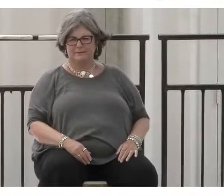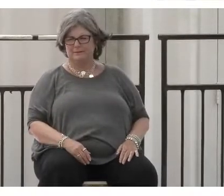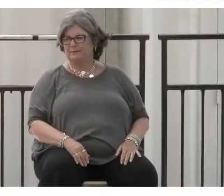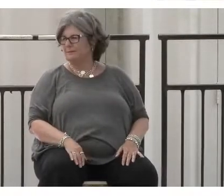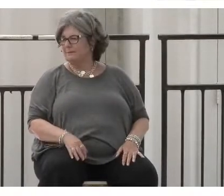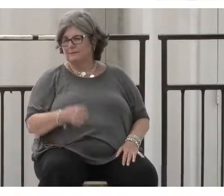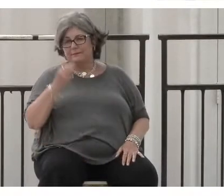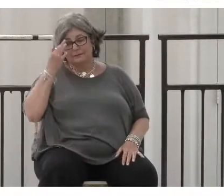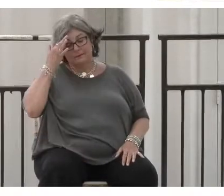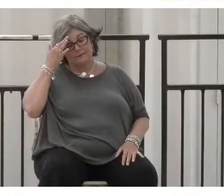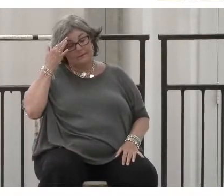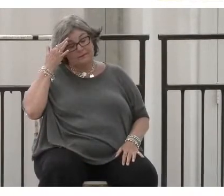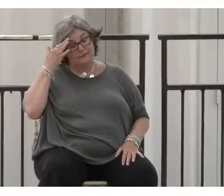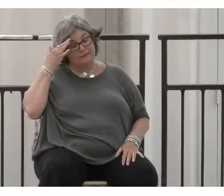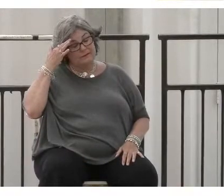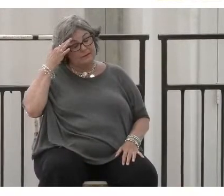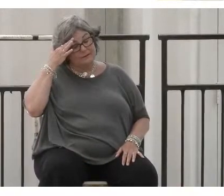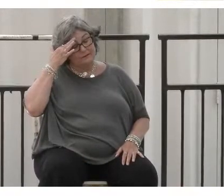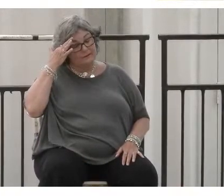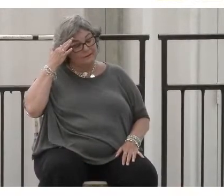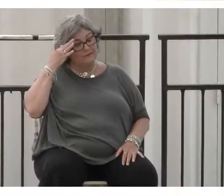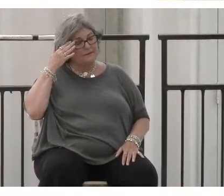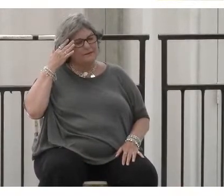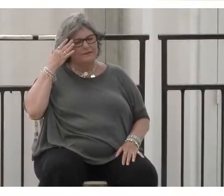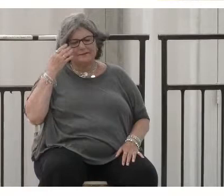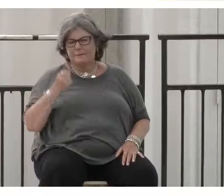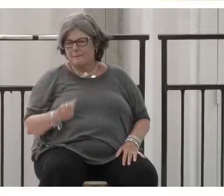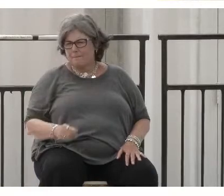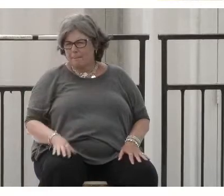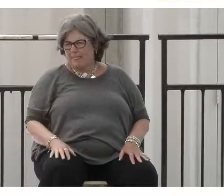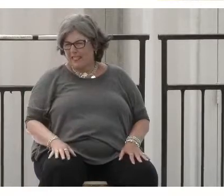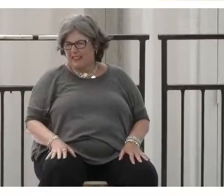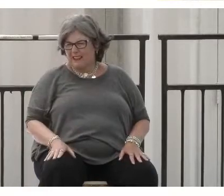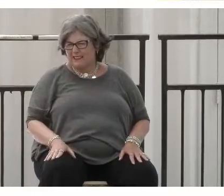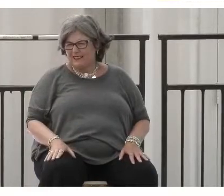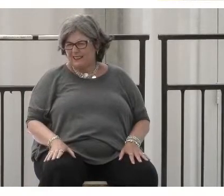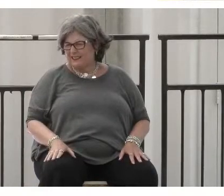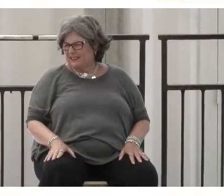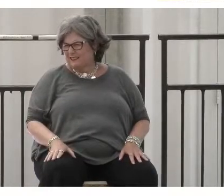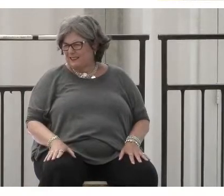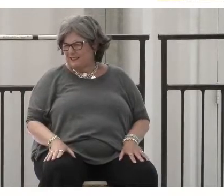A question, please. Or a comment, please.